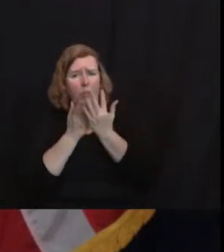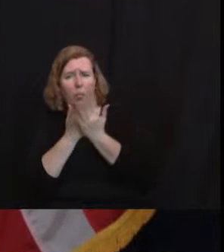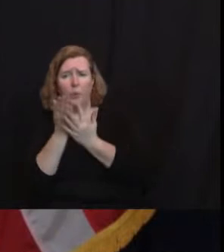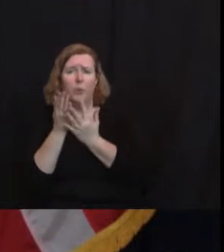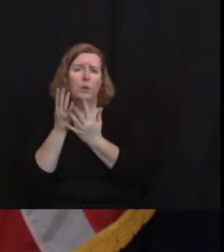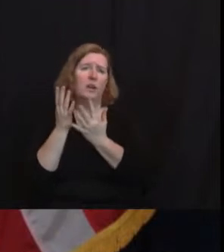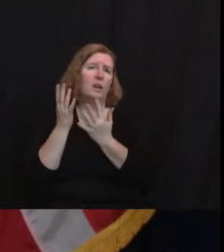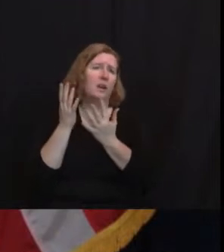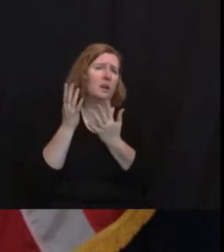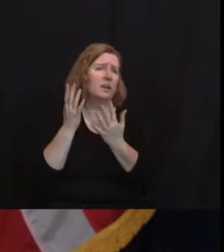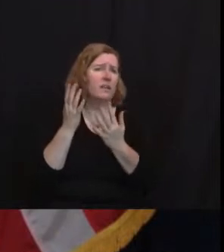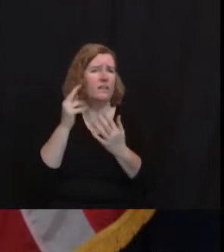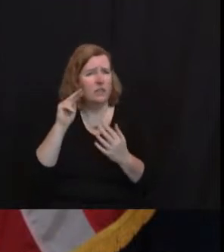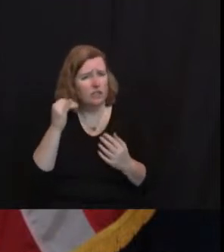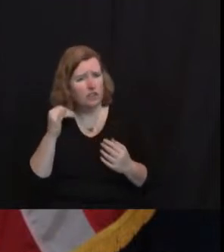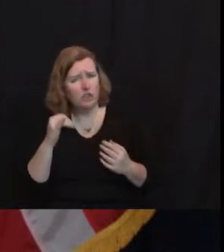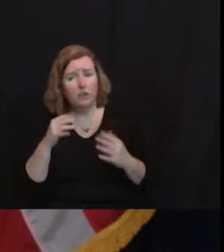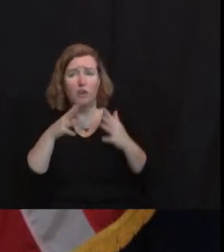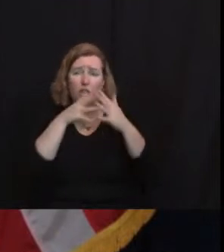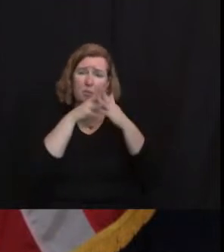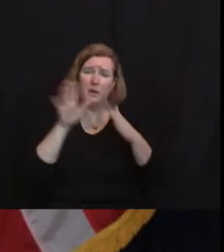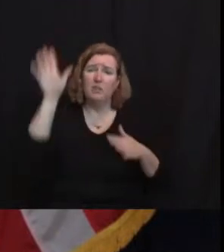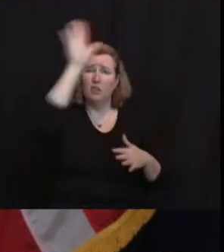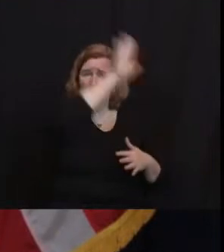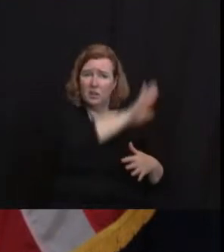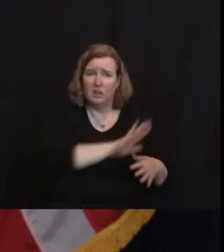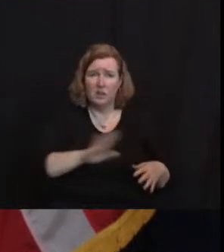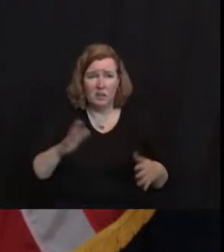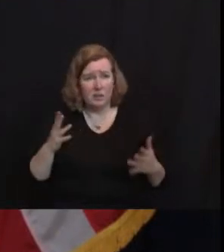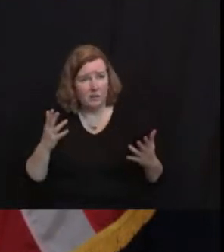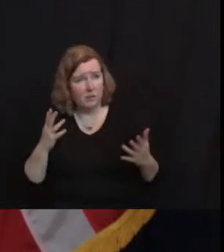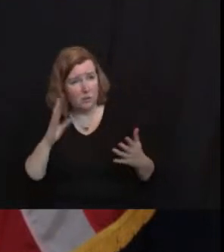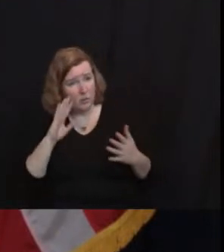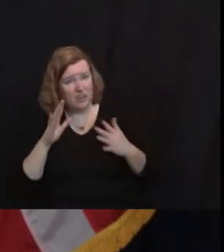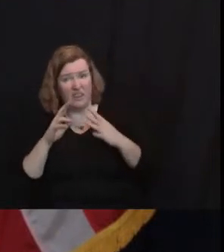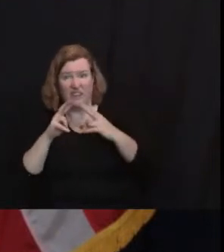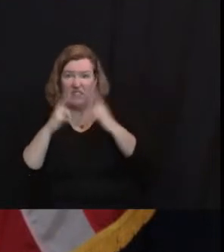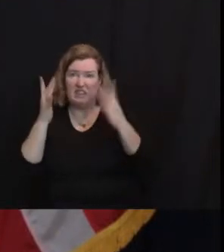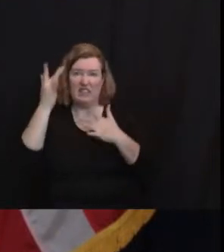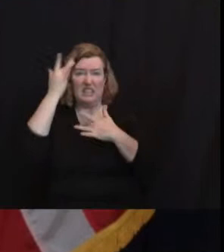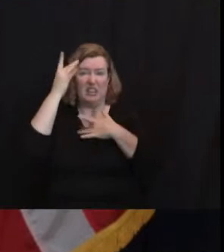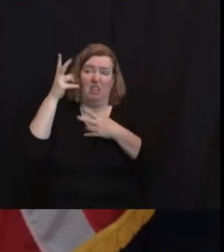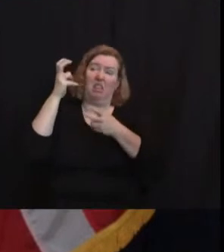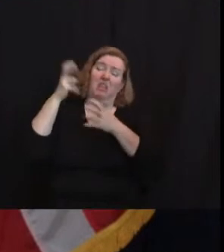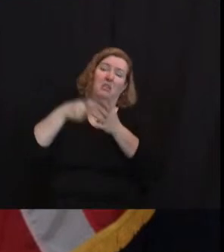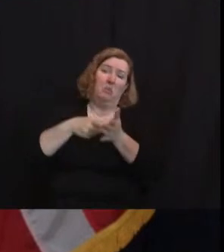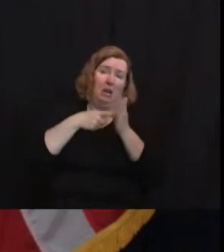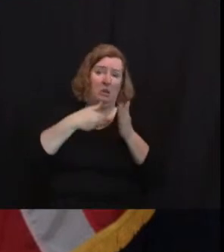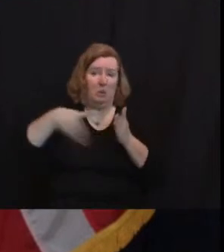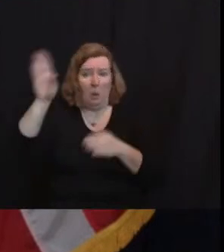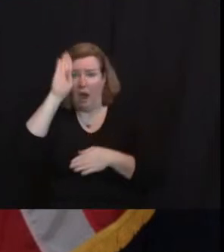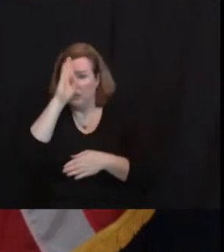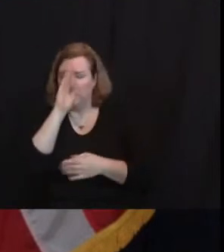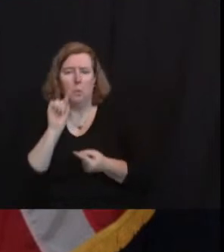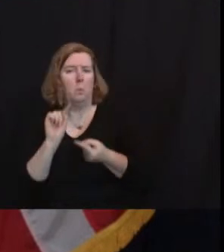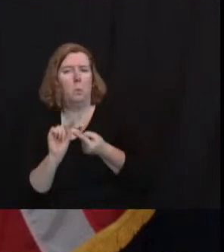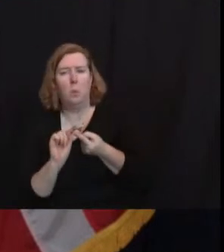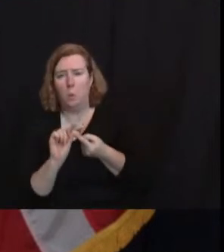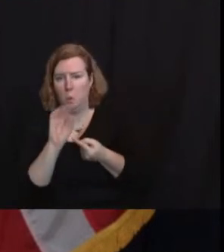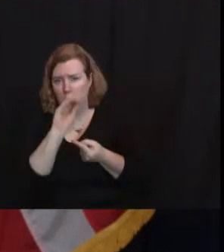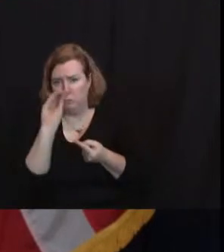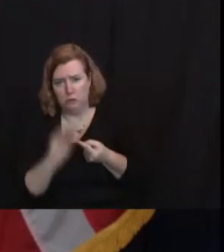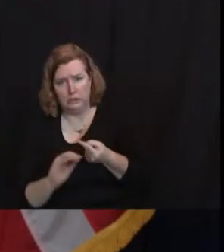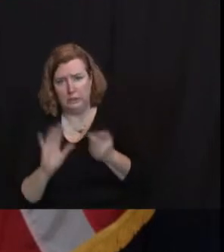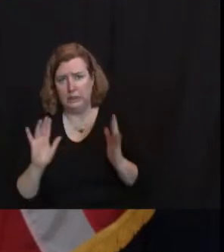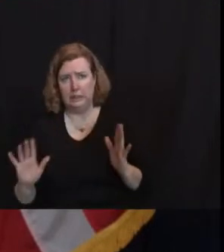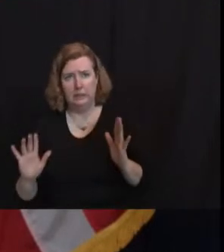elsewhere, they're not likely to be very sick and hospitalized. We may have had some cases reported, or we'll have to ask our communicable disease